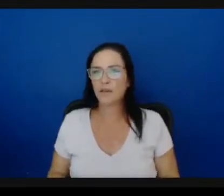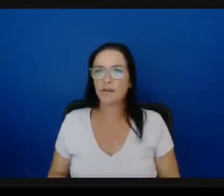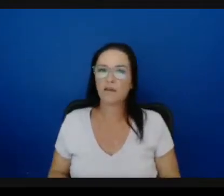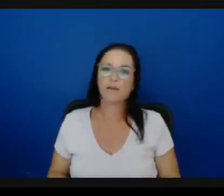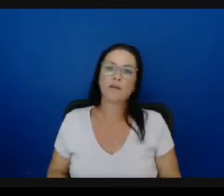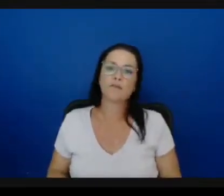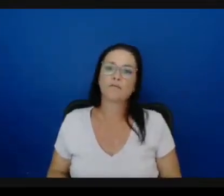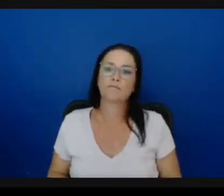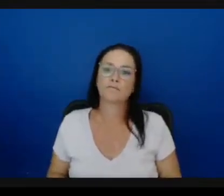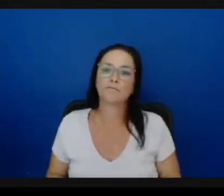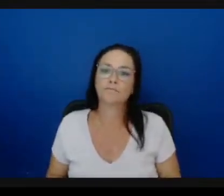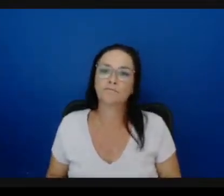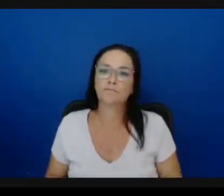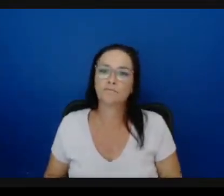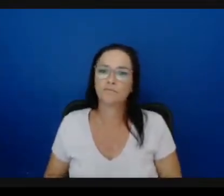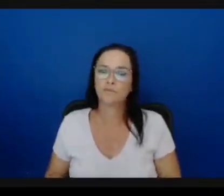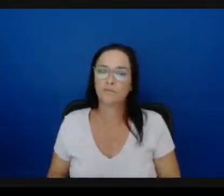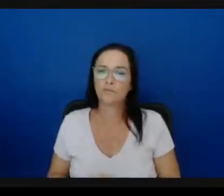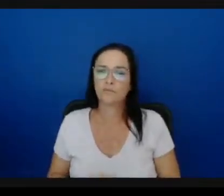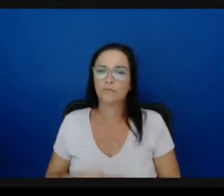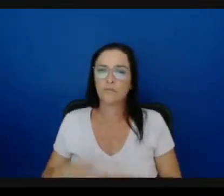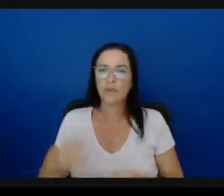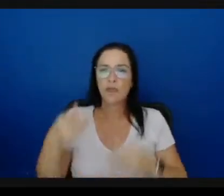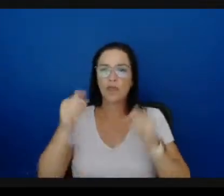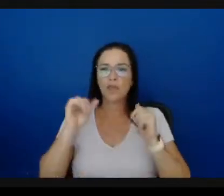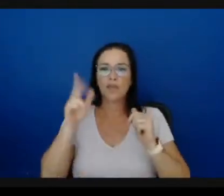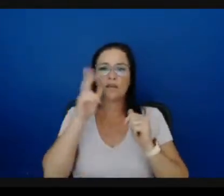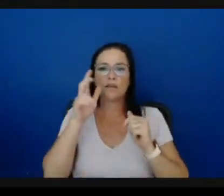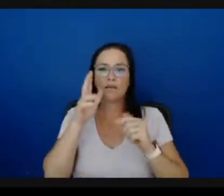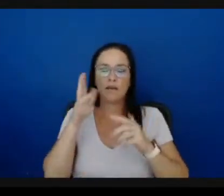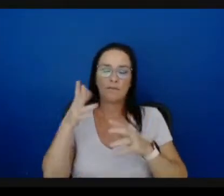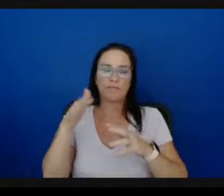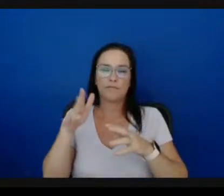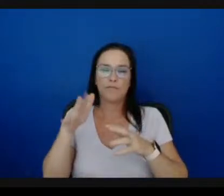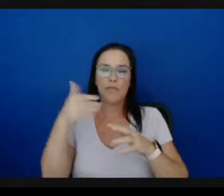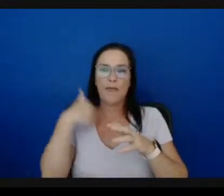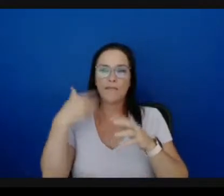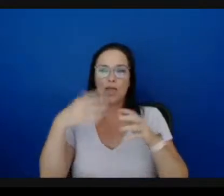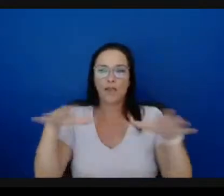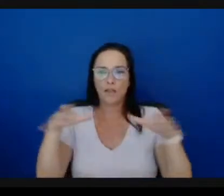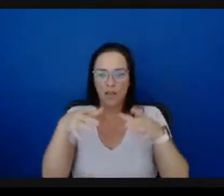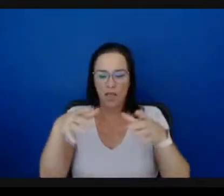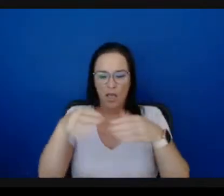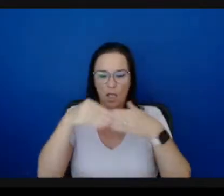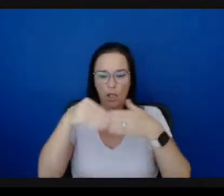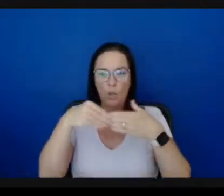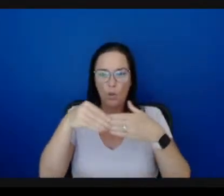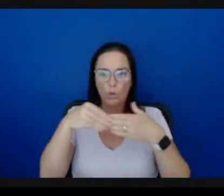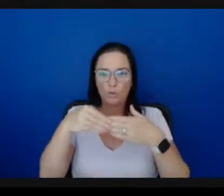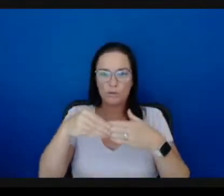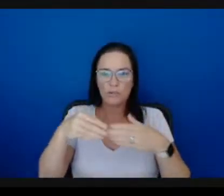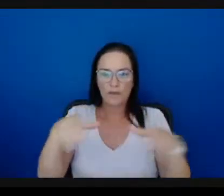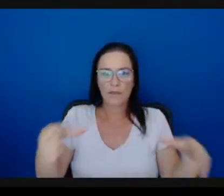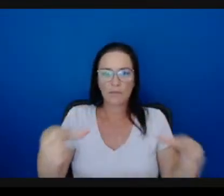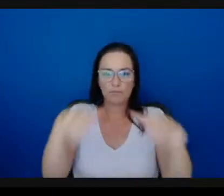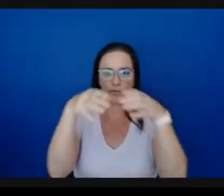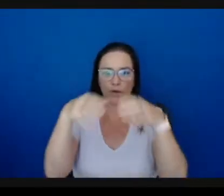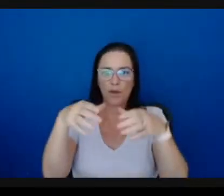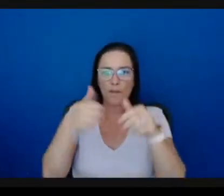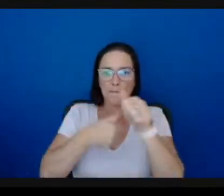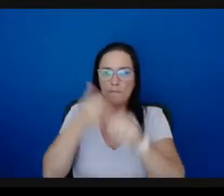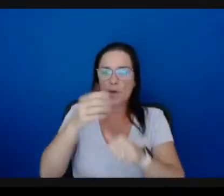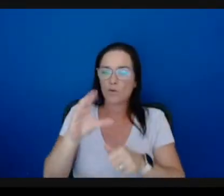from the cones of mostly loose cinder built by more explosive eruptions, such as characterize most continental